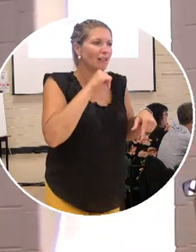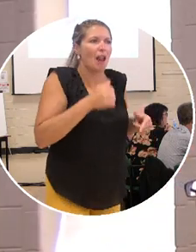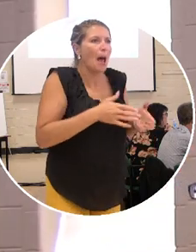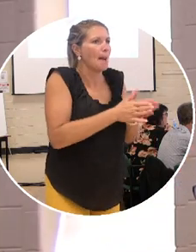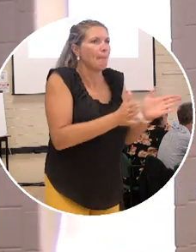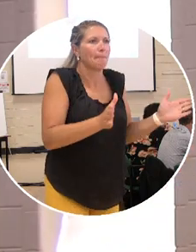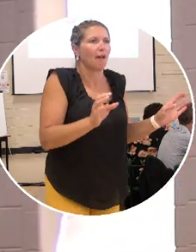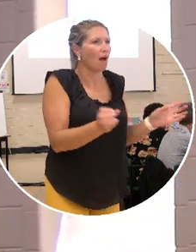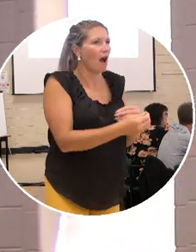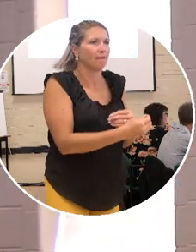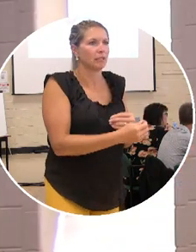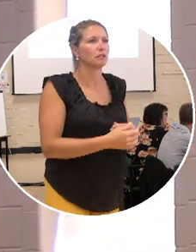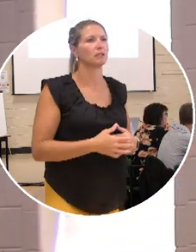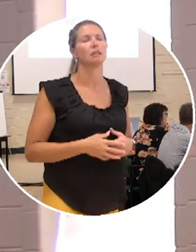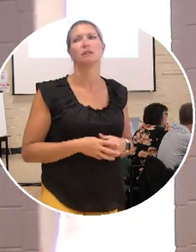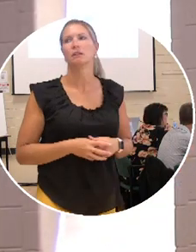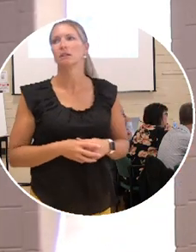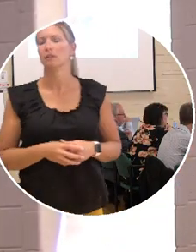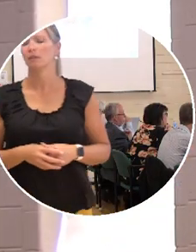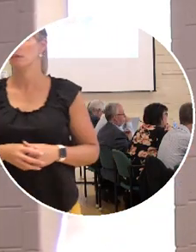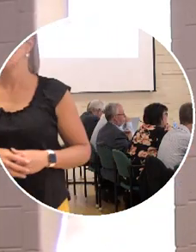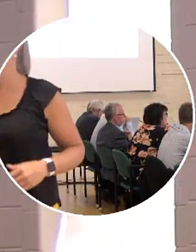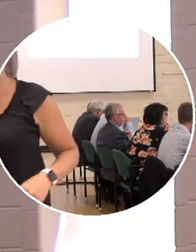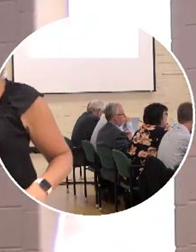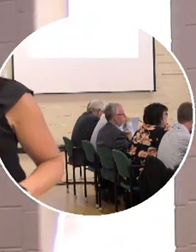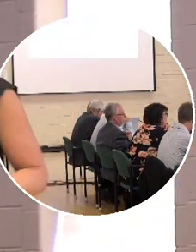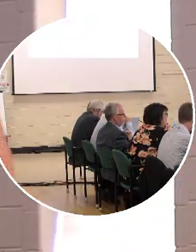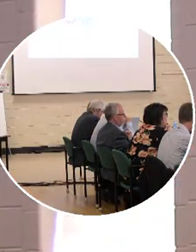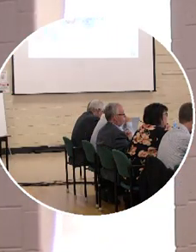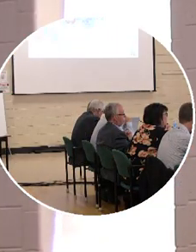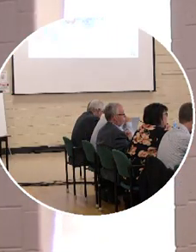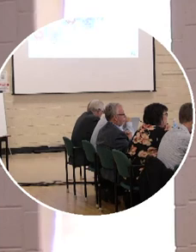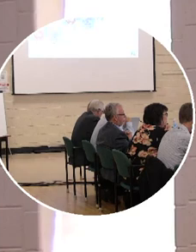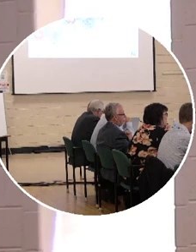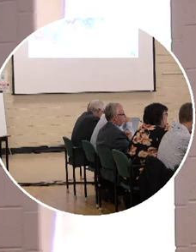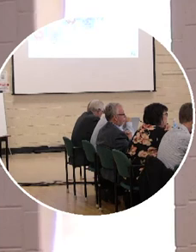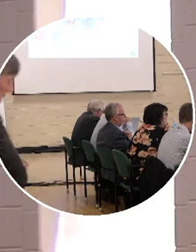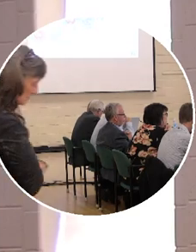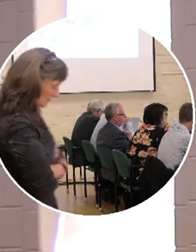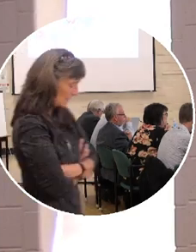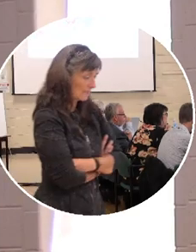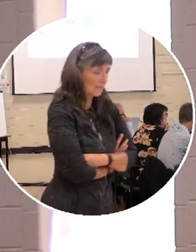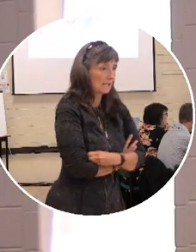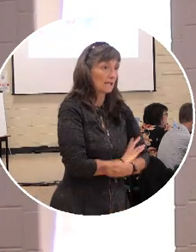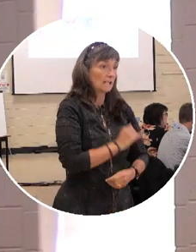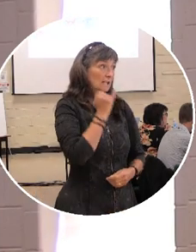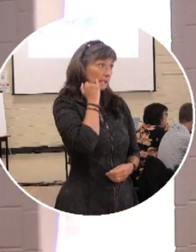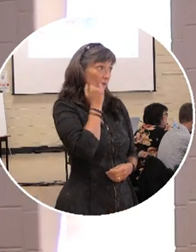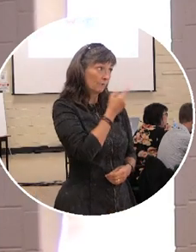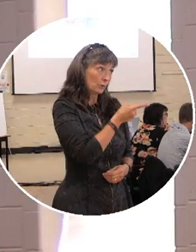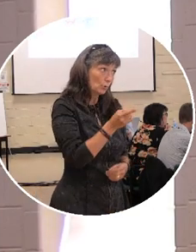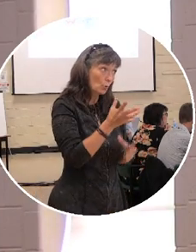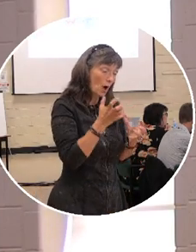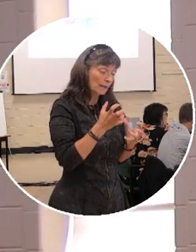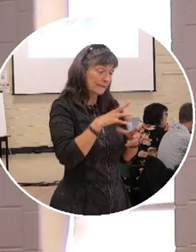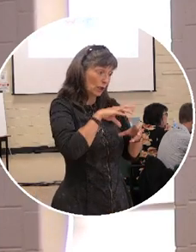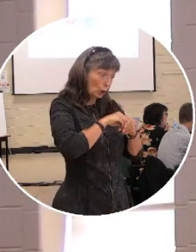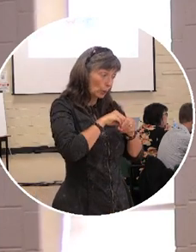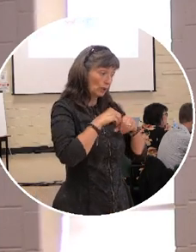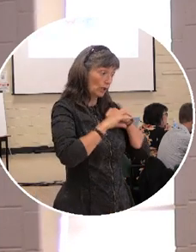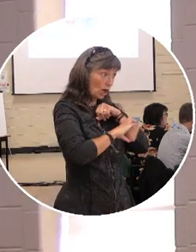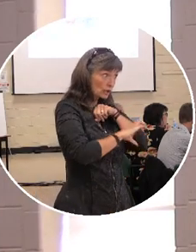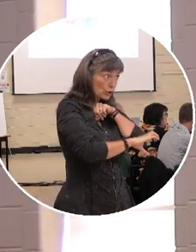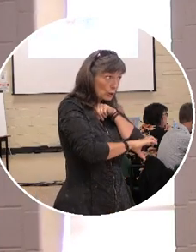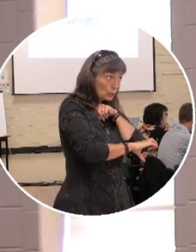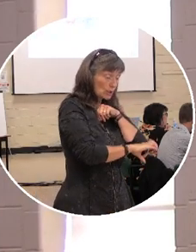office. And I don't know why we're including it here. If we want to put it in our constitution that you can't be a member of the school council and the